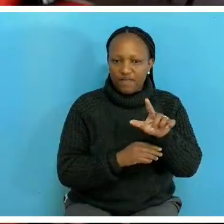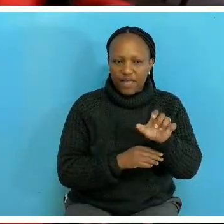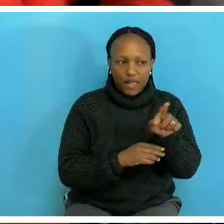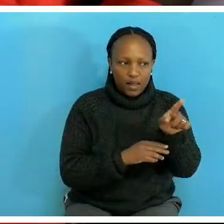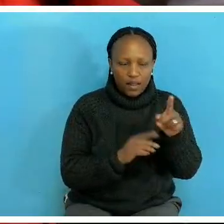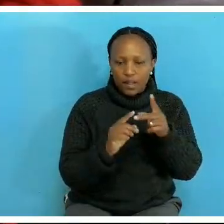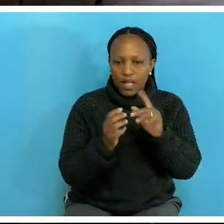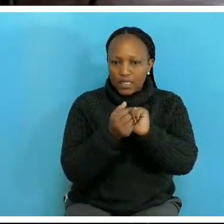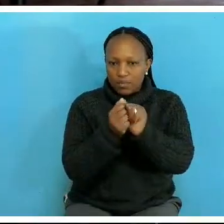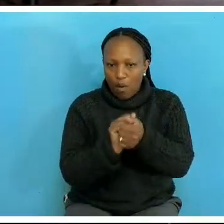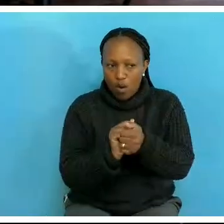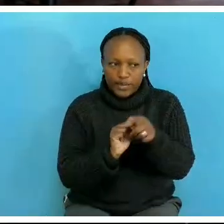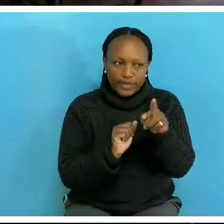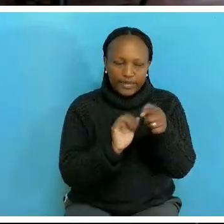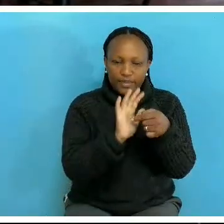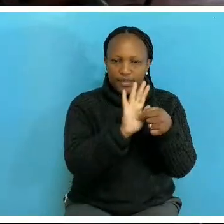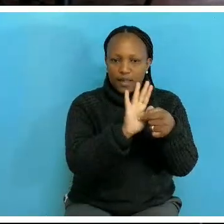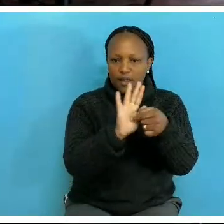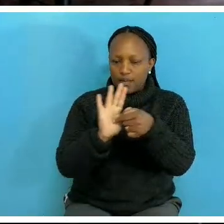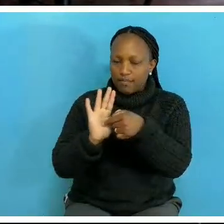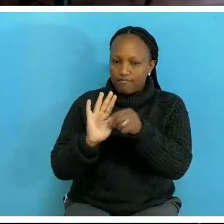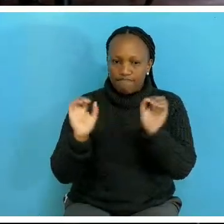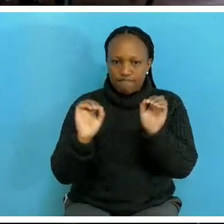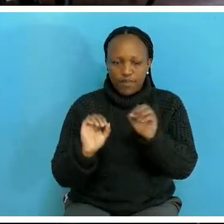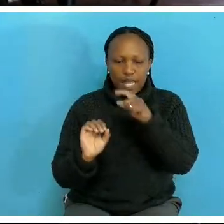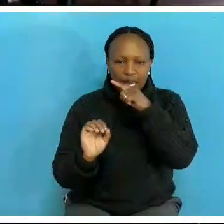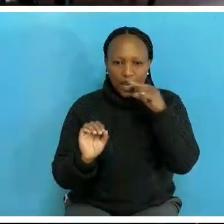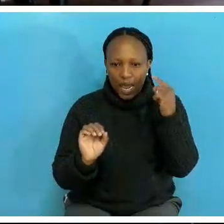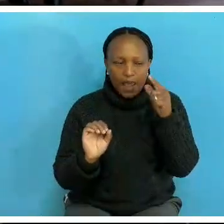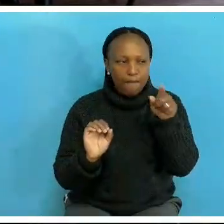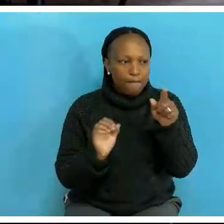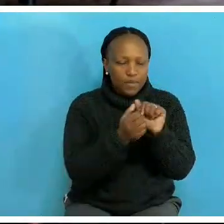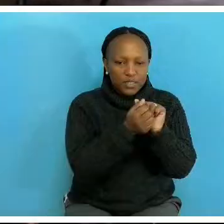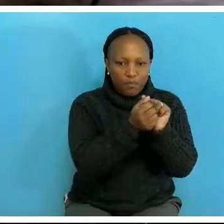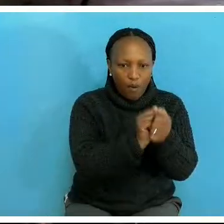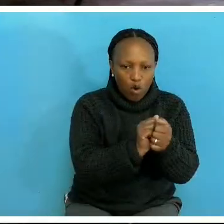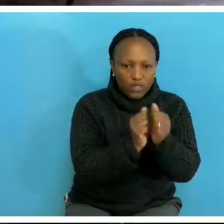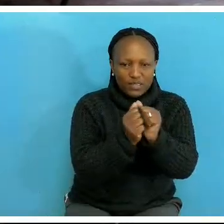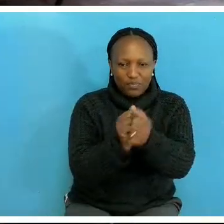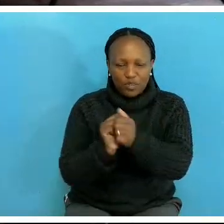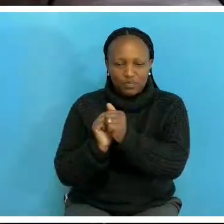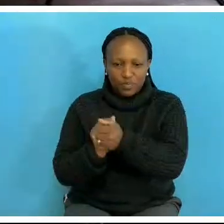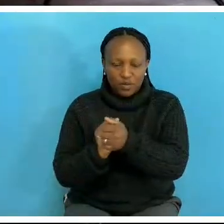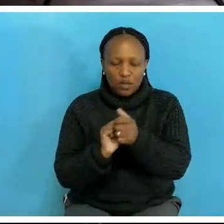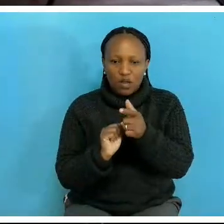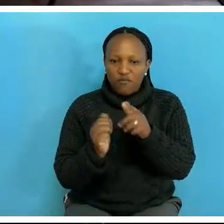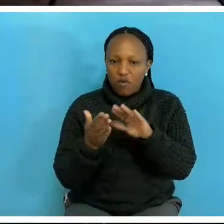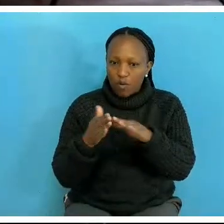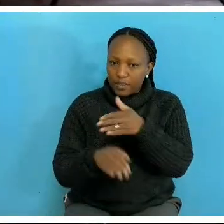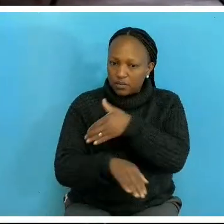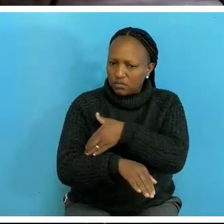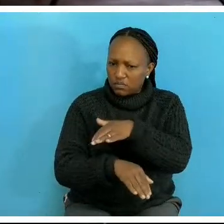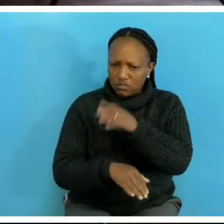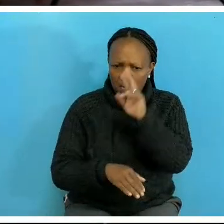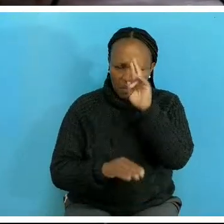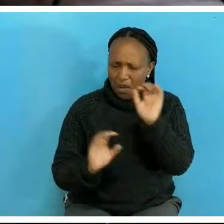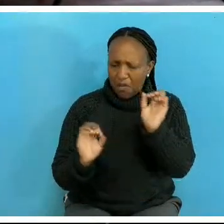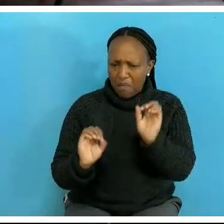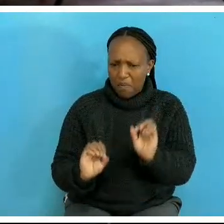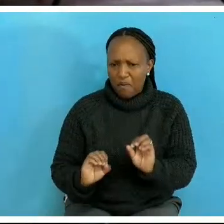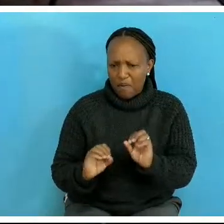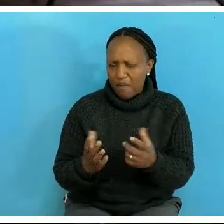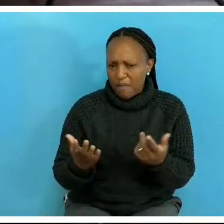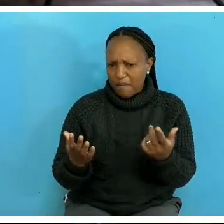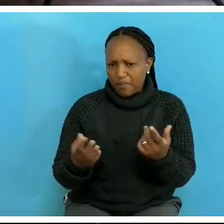sports. I don't remember that presentation giving us the names of those sports facilities that they developed in order to empower the communities. And nor of in